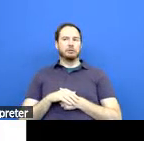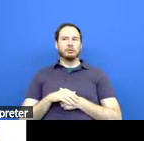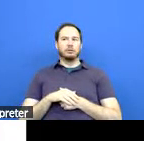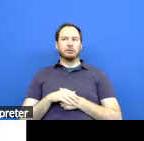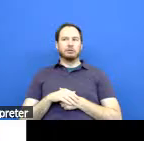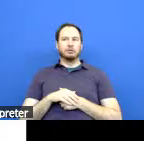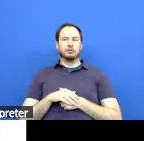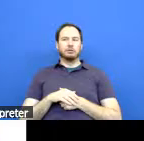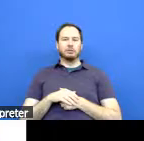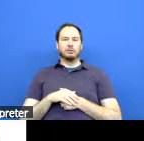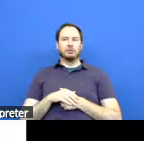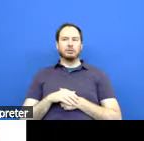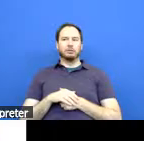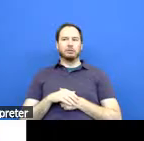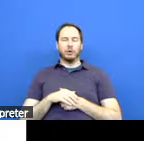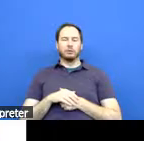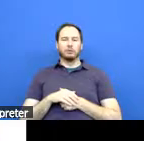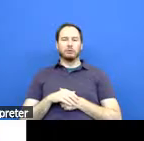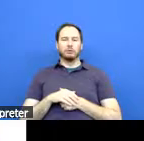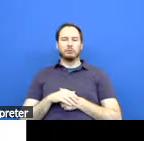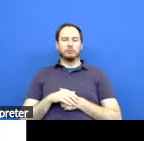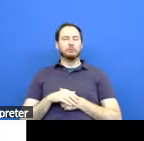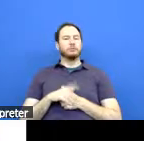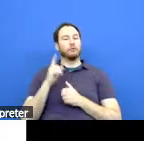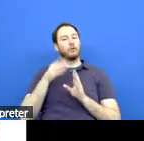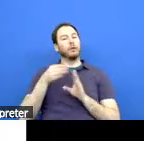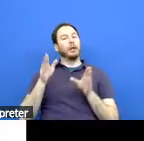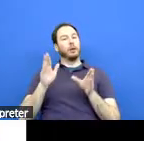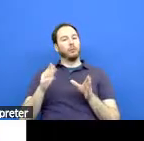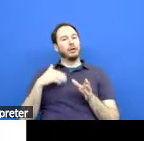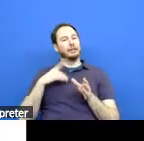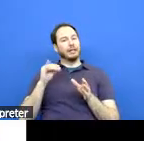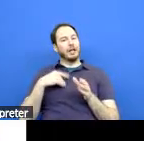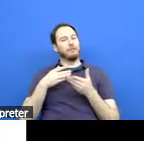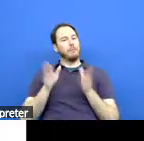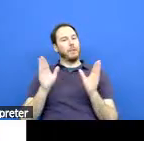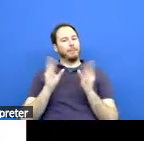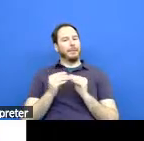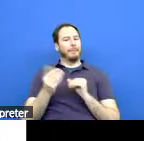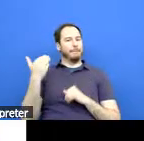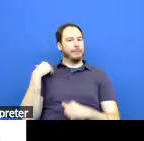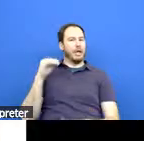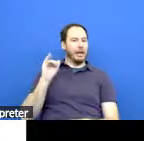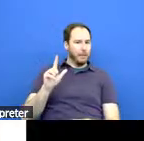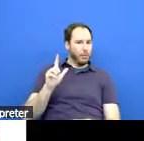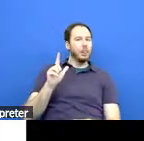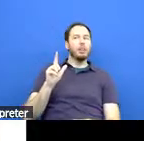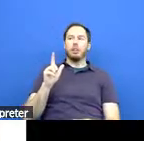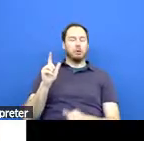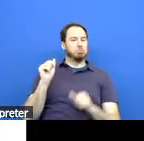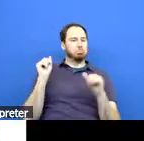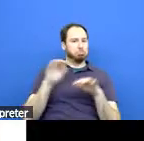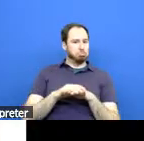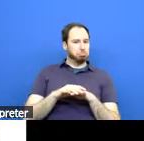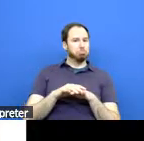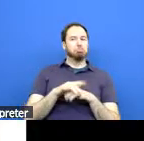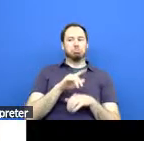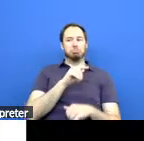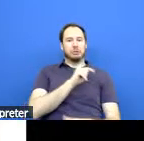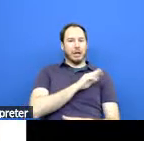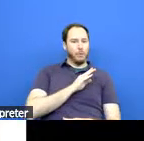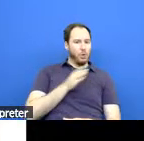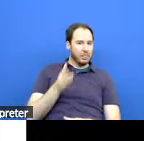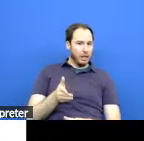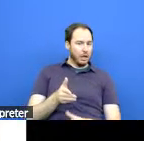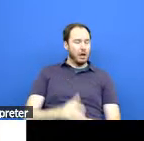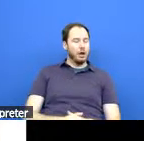neighborhood, we did have an opportunity to have a public meeting back in April. That meeting was well attended. I think we had members of the town board there as